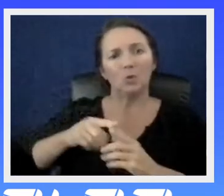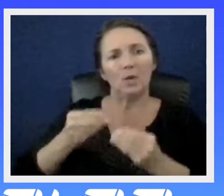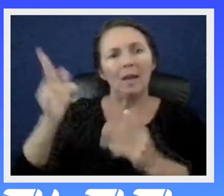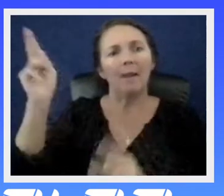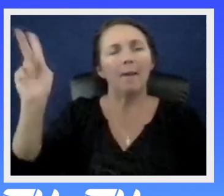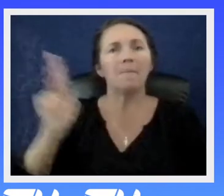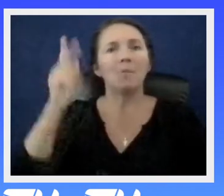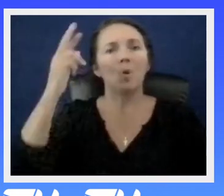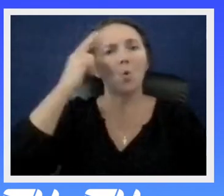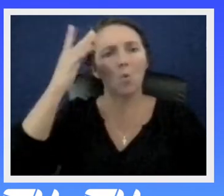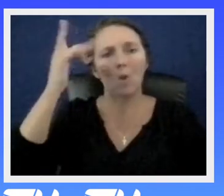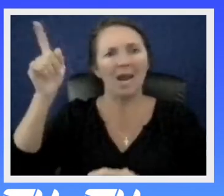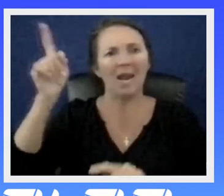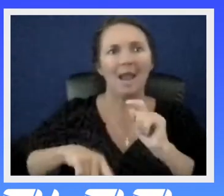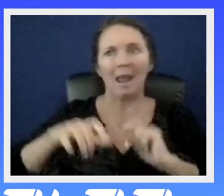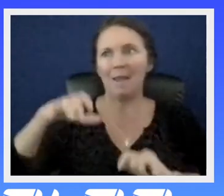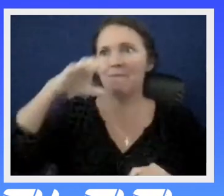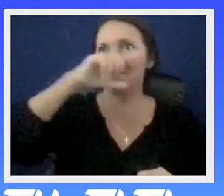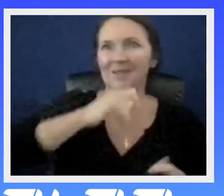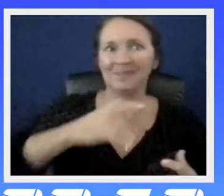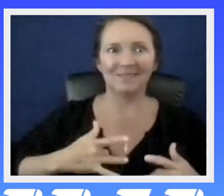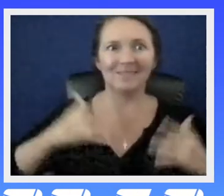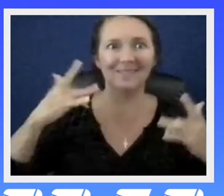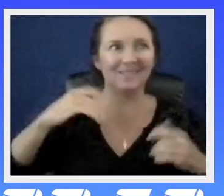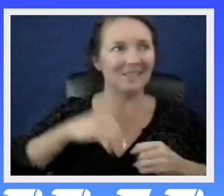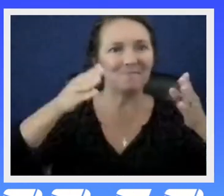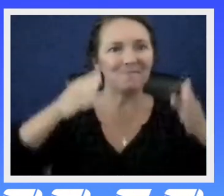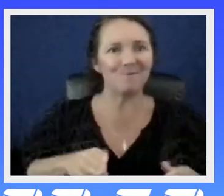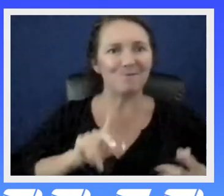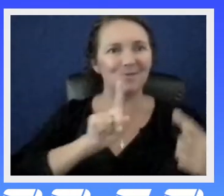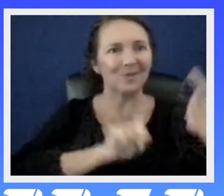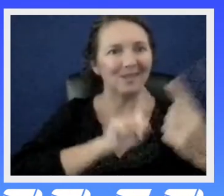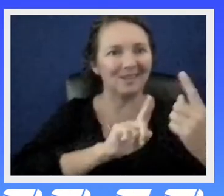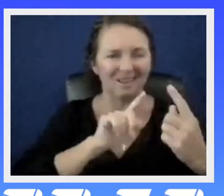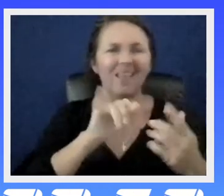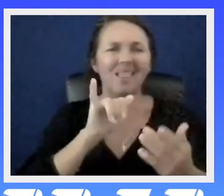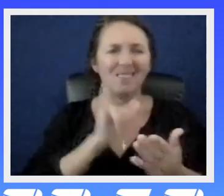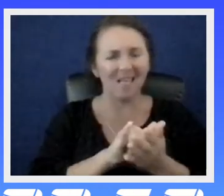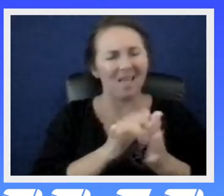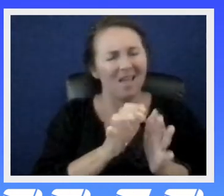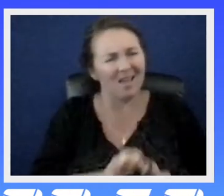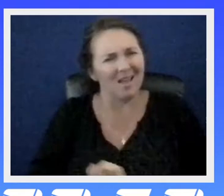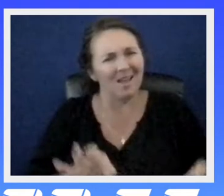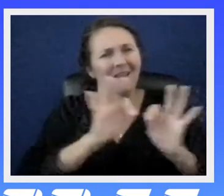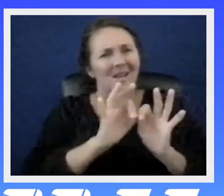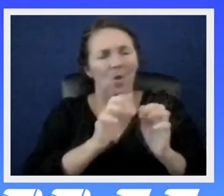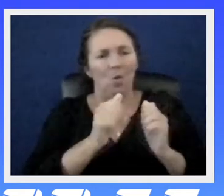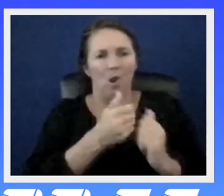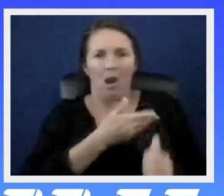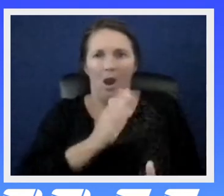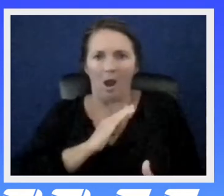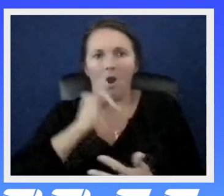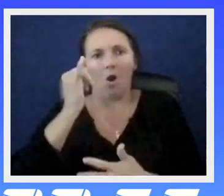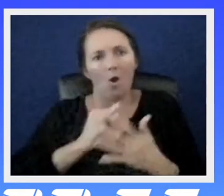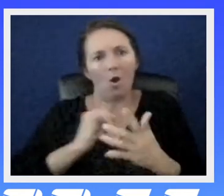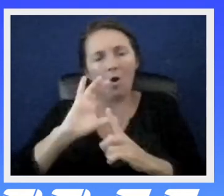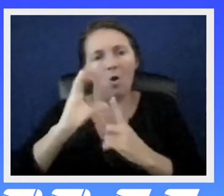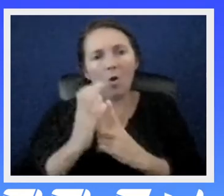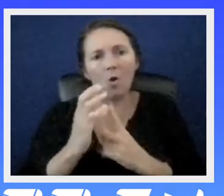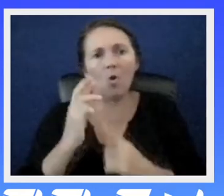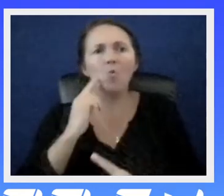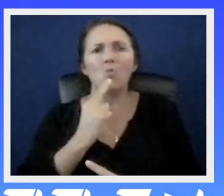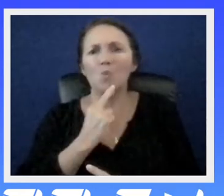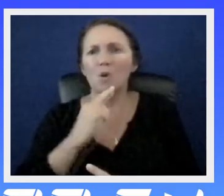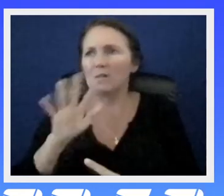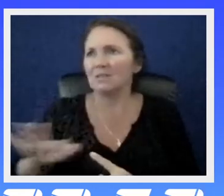they can't miss out on being there in person. That is the essence of our arts, culture, restaurant scene. And